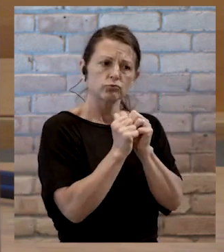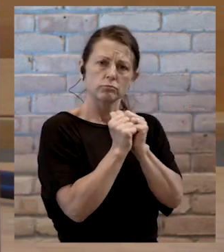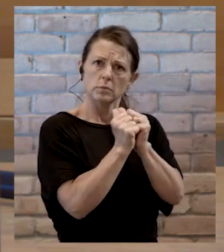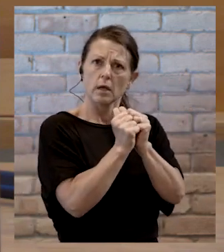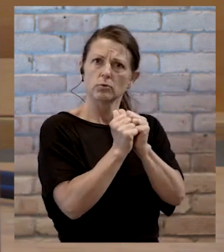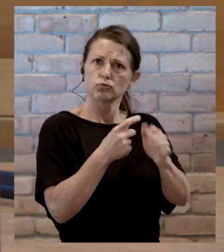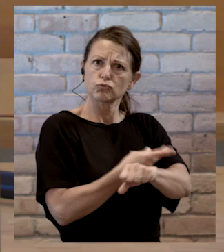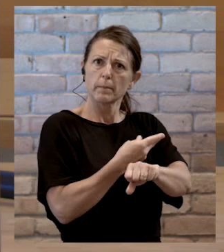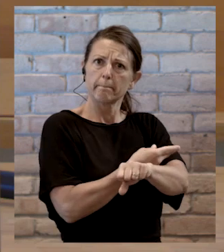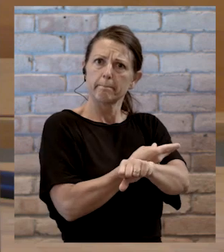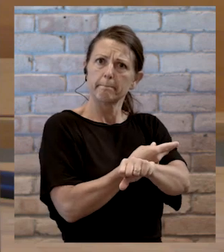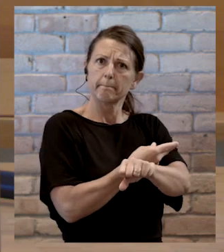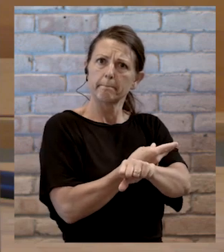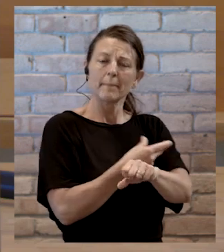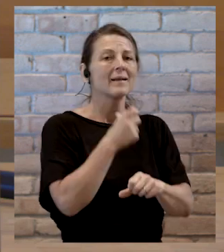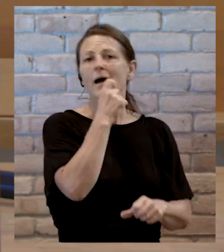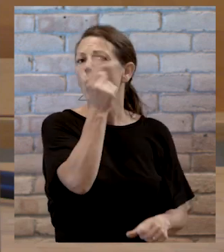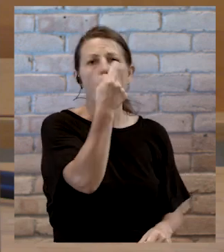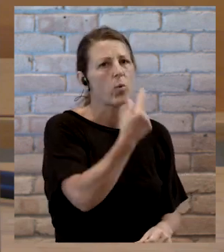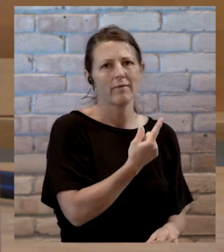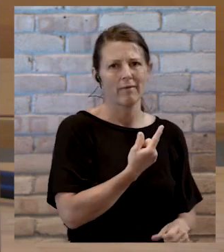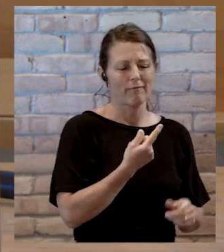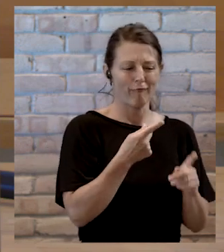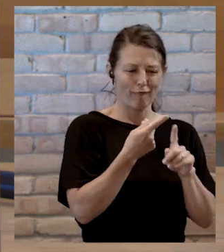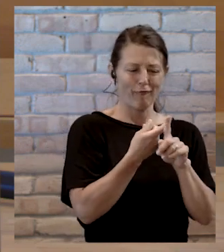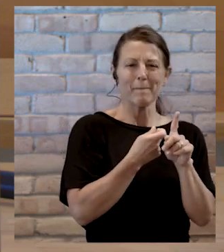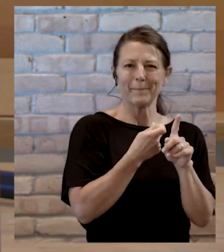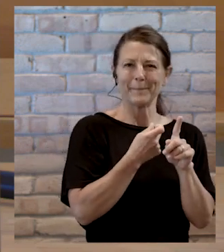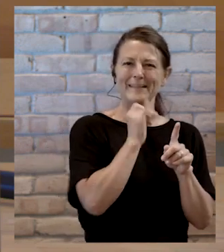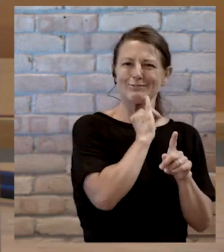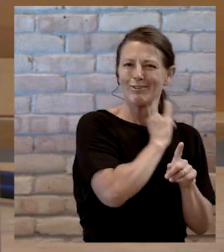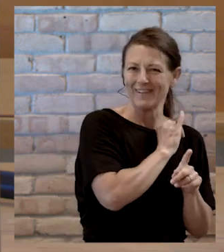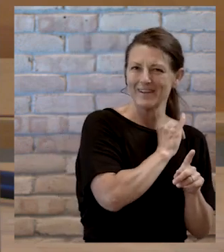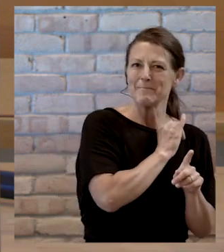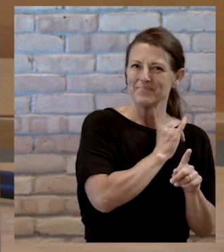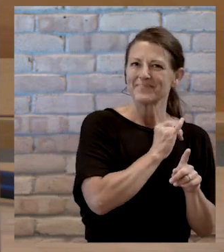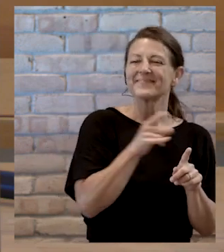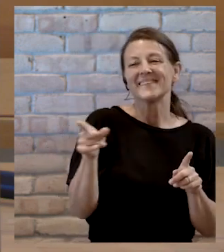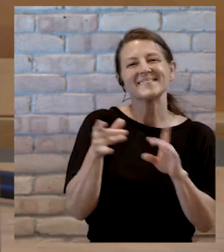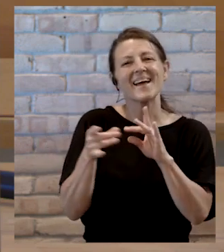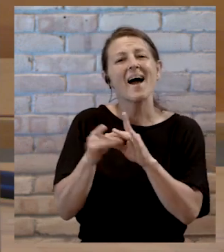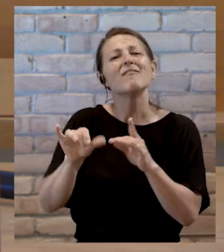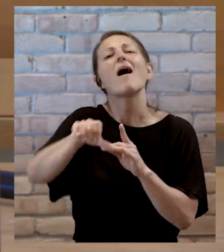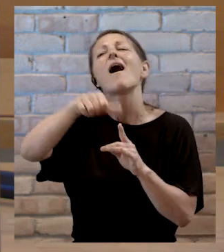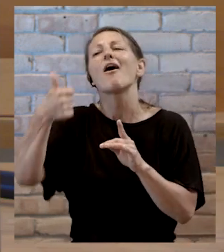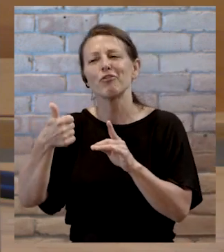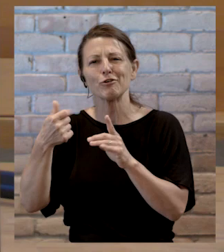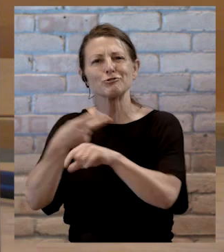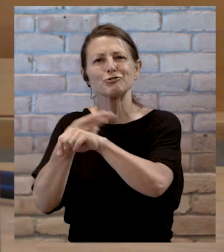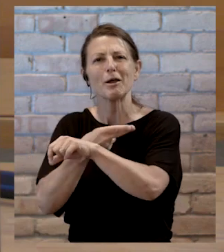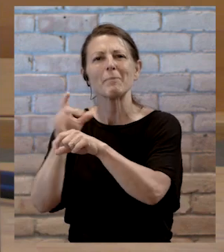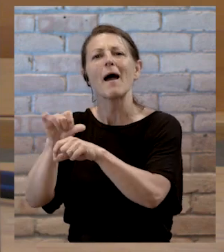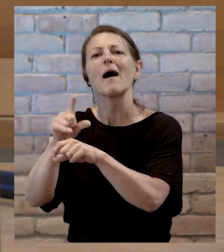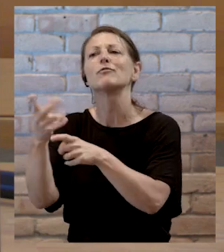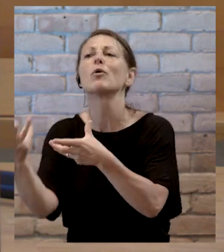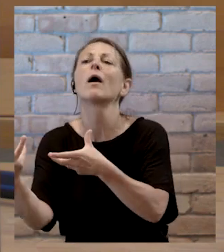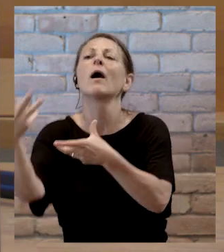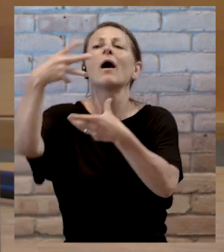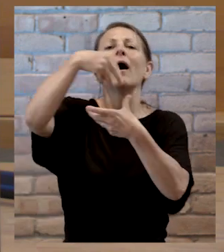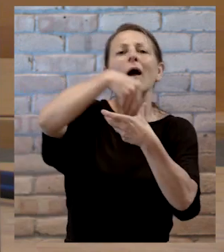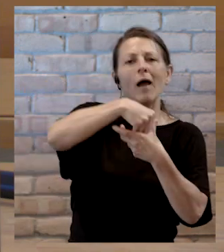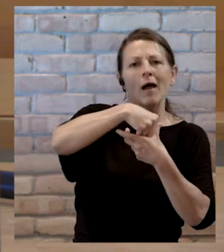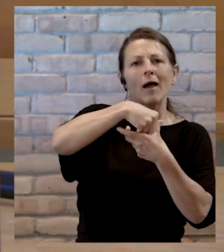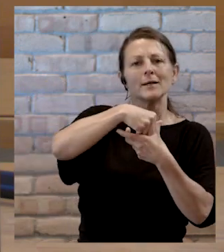And not just from the sheep pen of Israel. He says, I have other sheep who I must bring into my